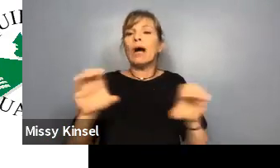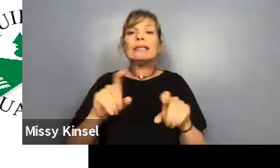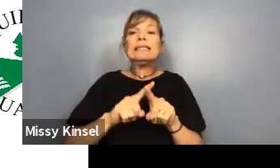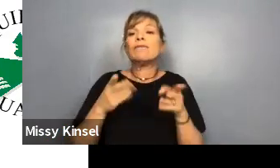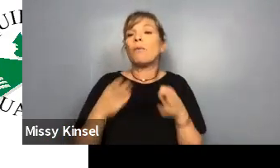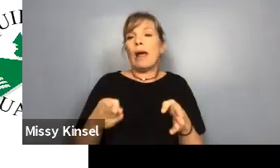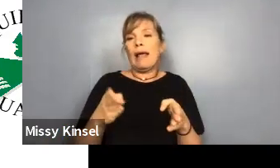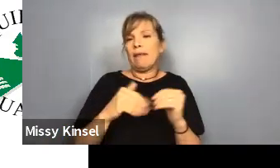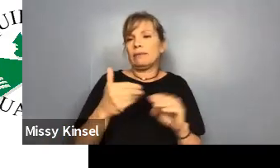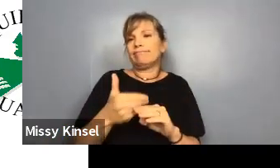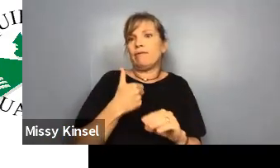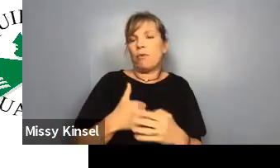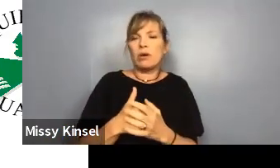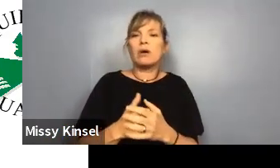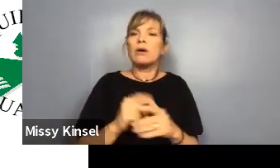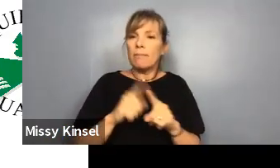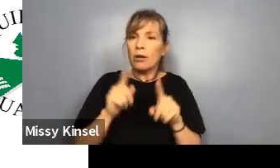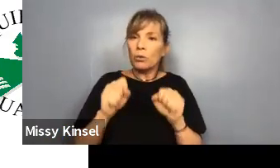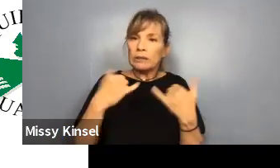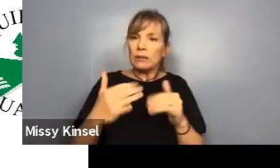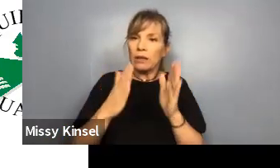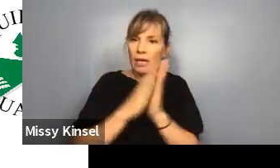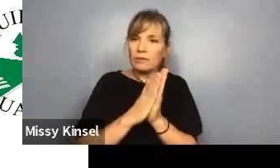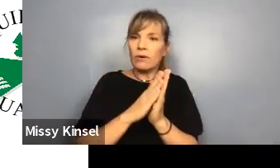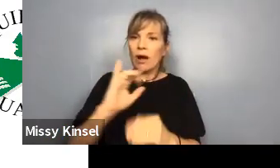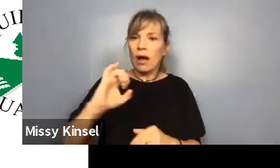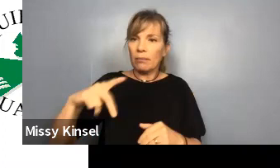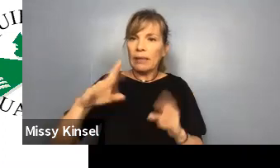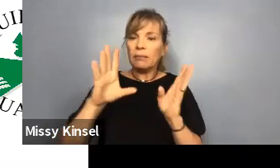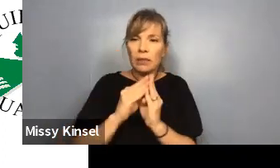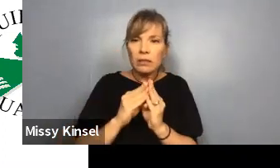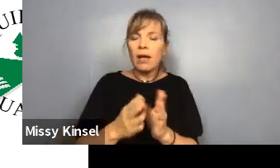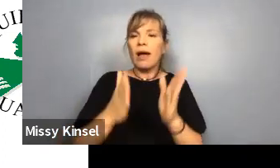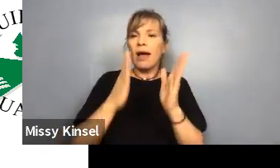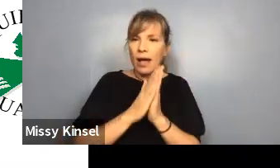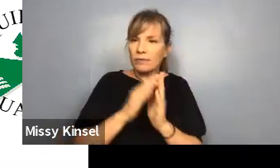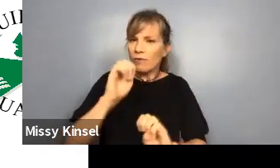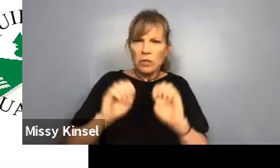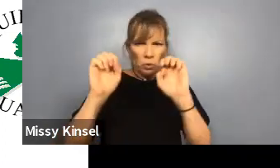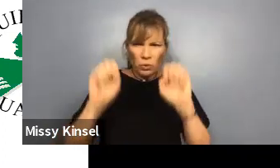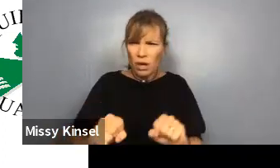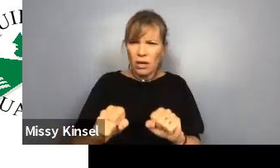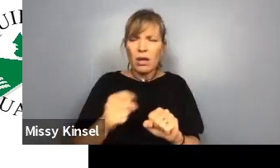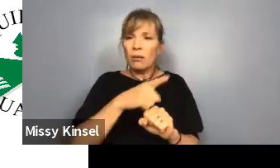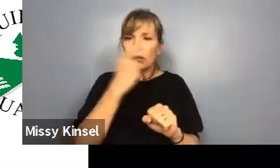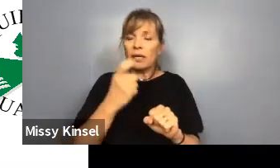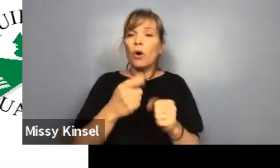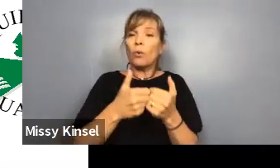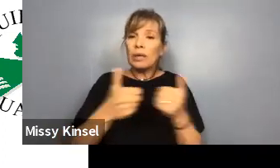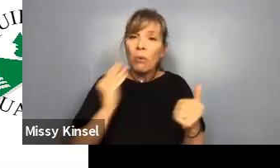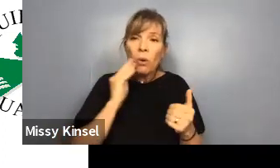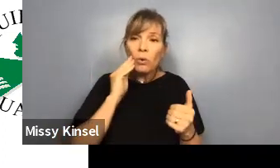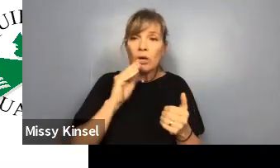But generally, you certainly can still ask for IEP meetings and ask for evaluations, because remote learning days are school